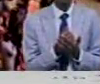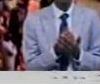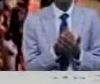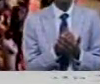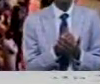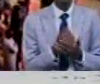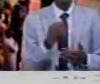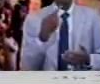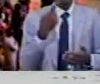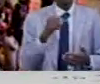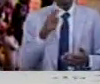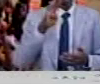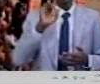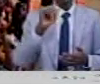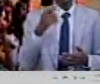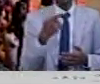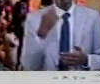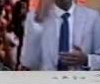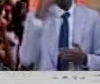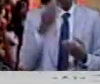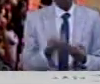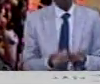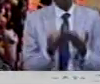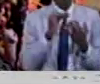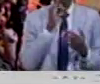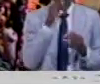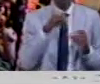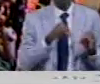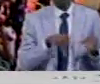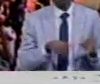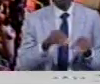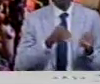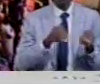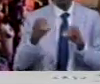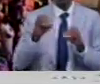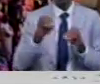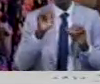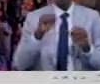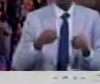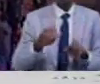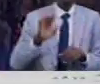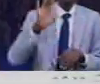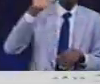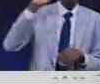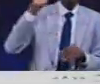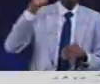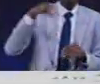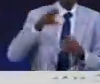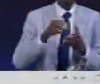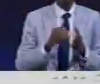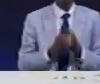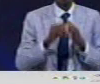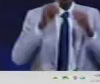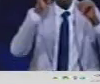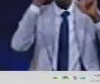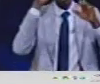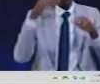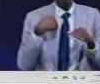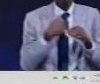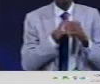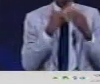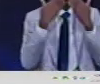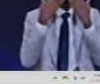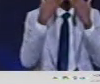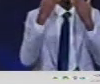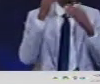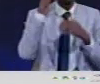pray. Father, we thank you for such a day like this. This is beautiful. The